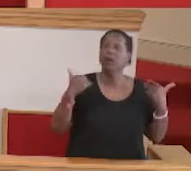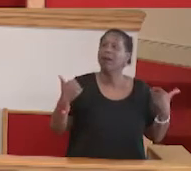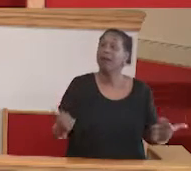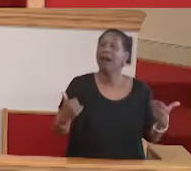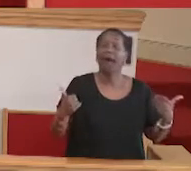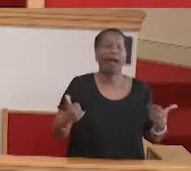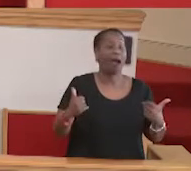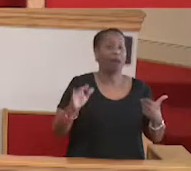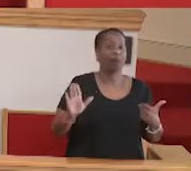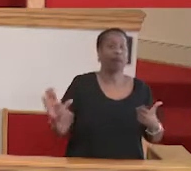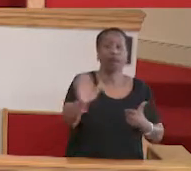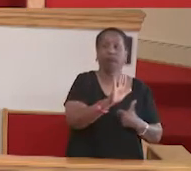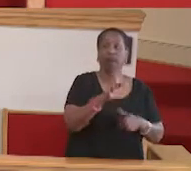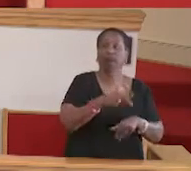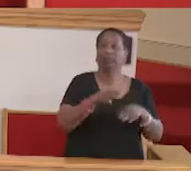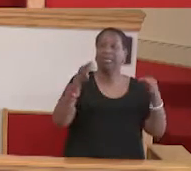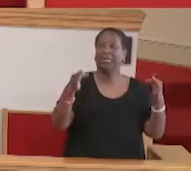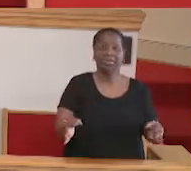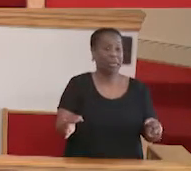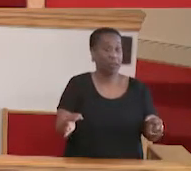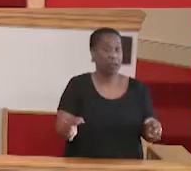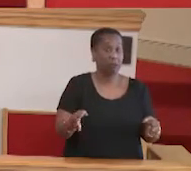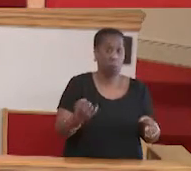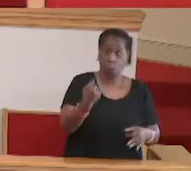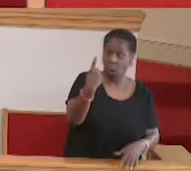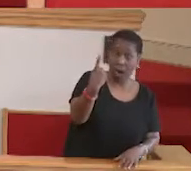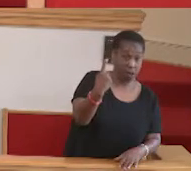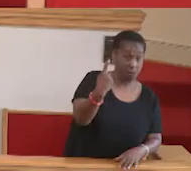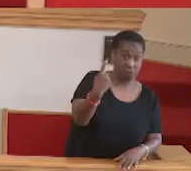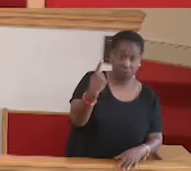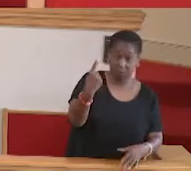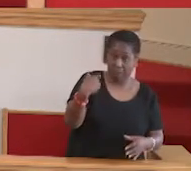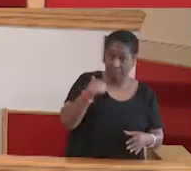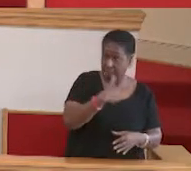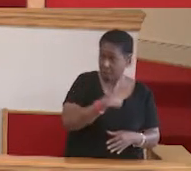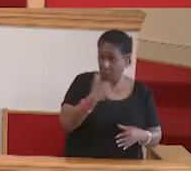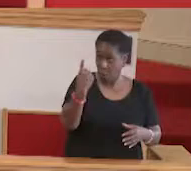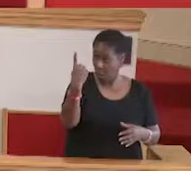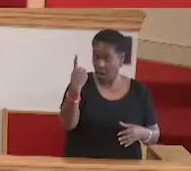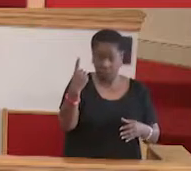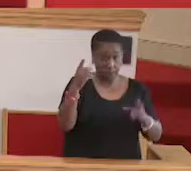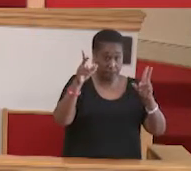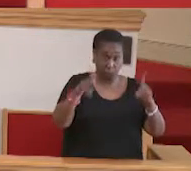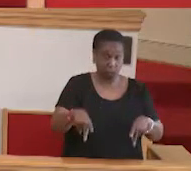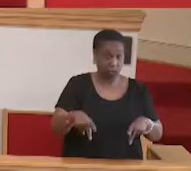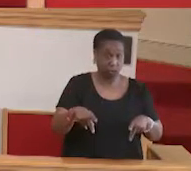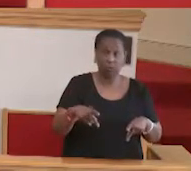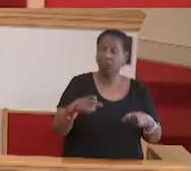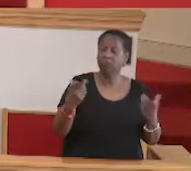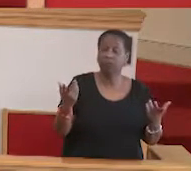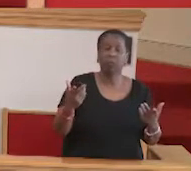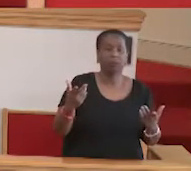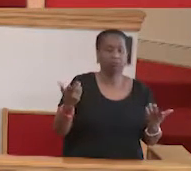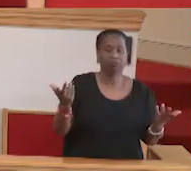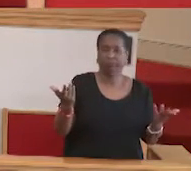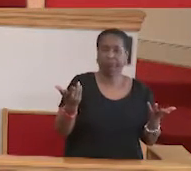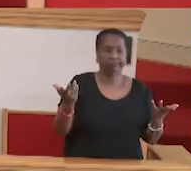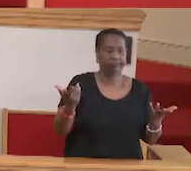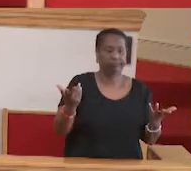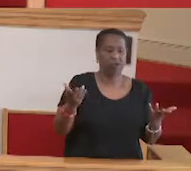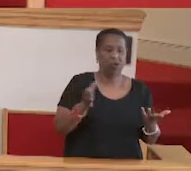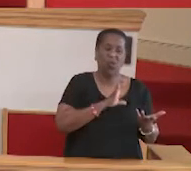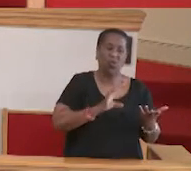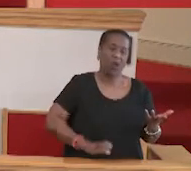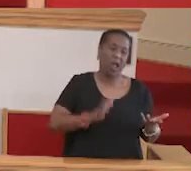moment of decision. Will there be one, as the choir sings, who will receive this